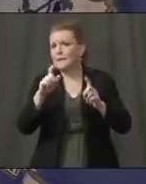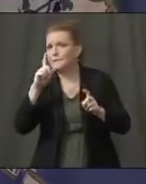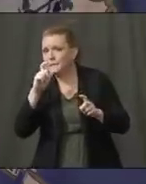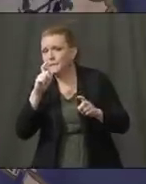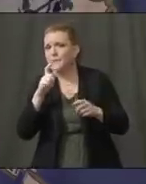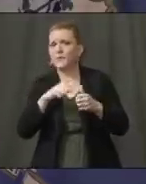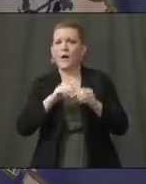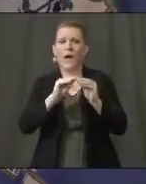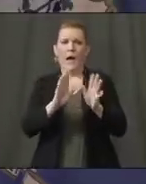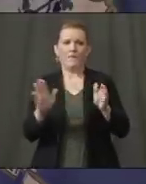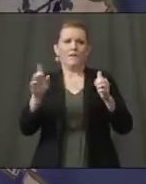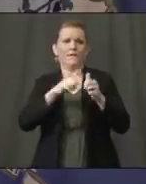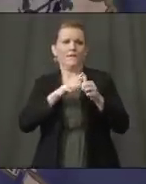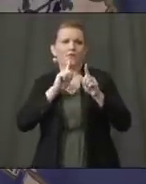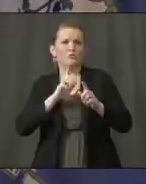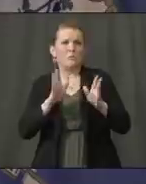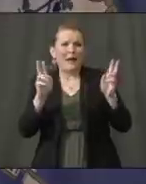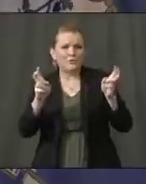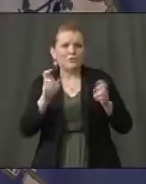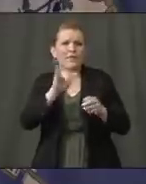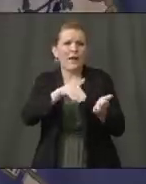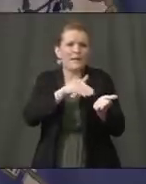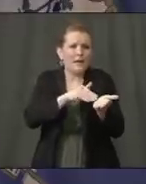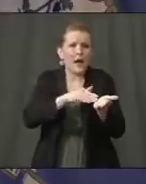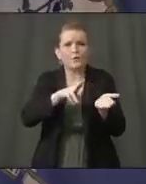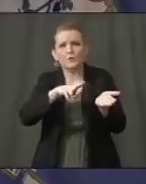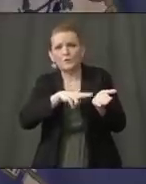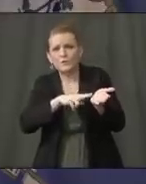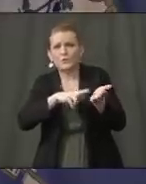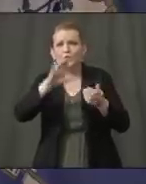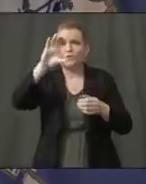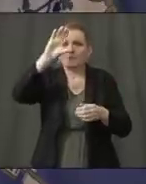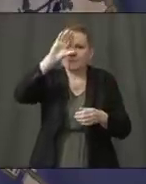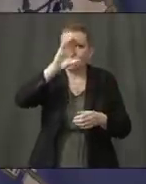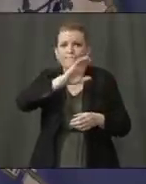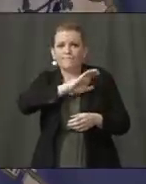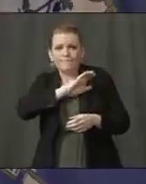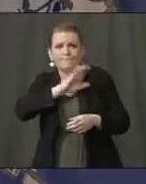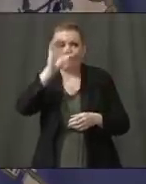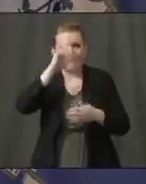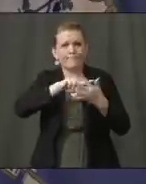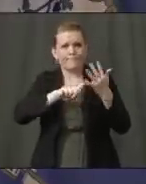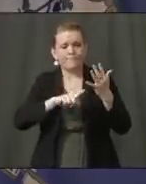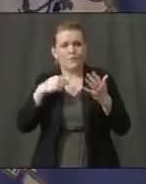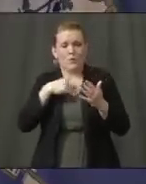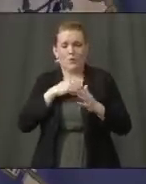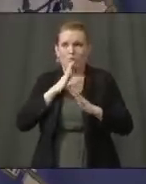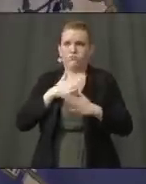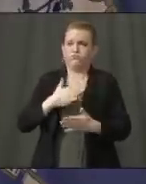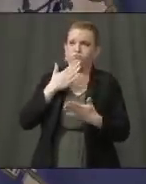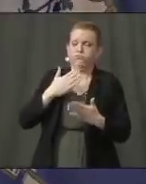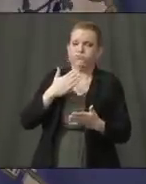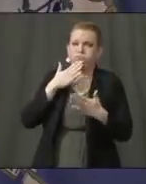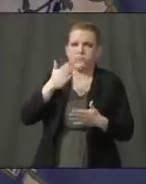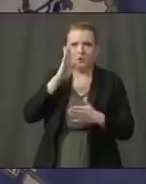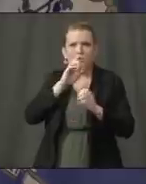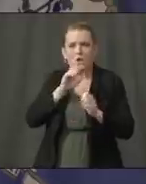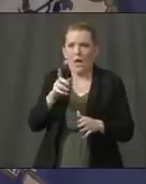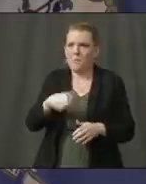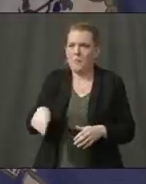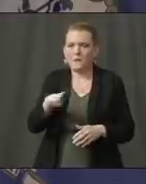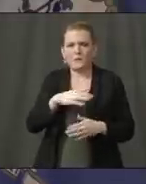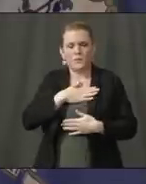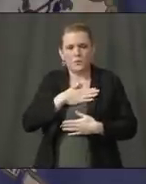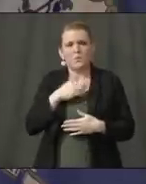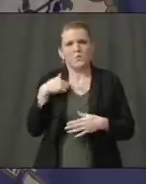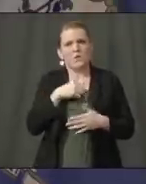maybe making sure that you can get to work and stay at work and know that you're COVID-free. I think also about our